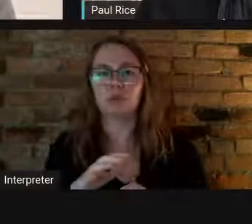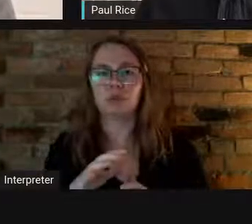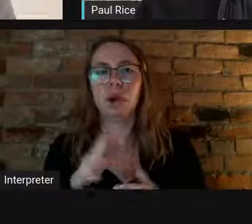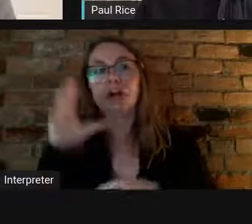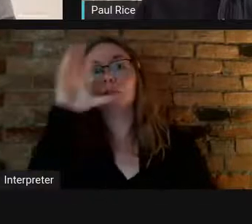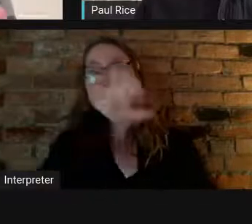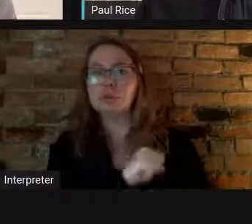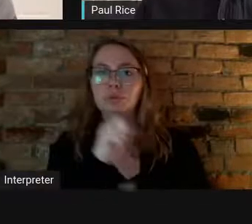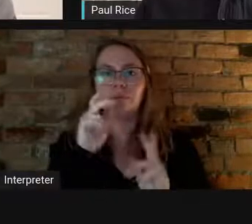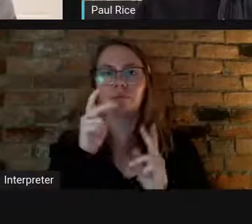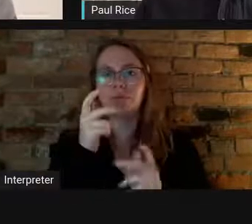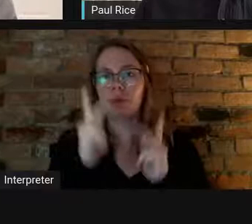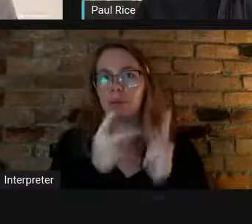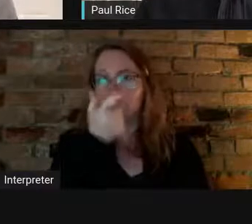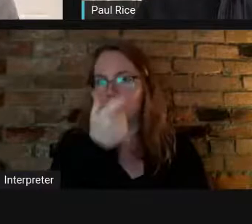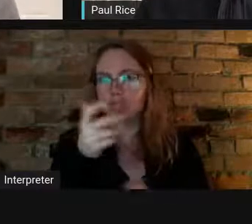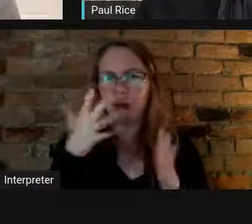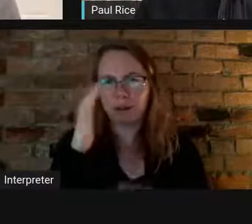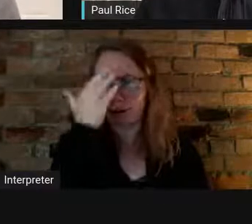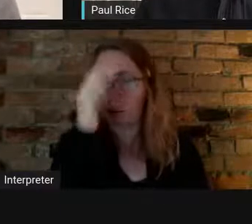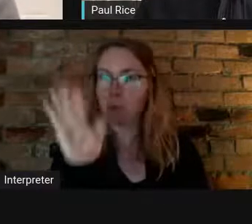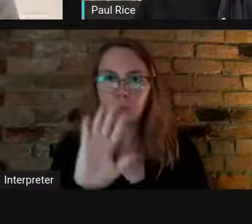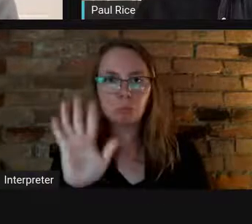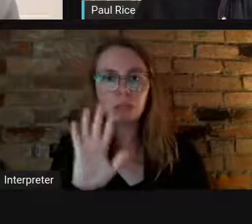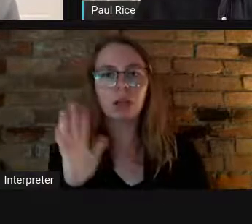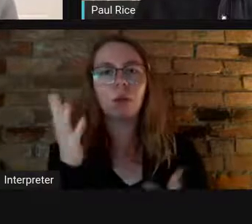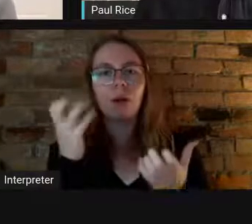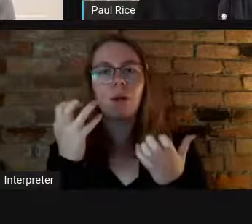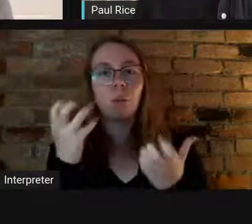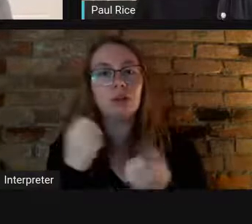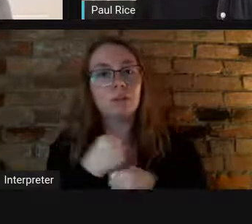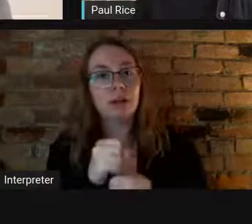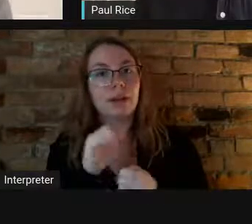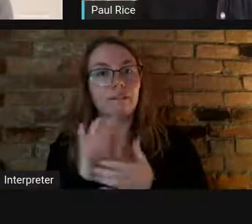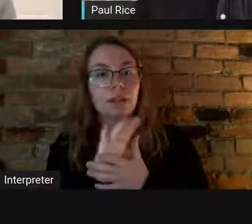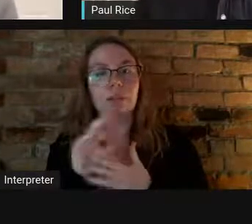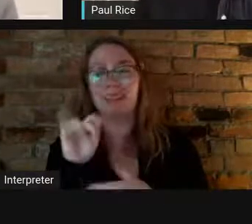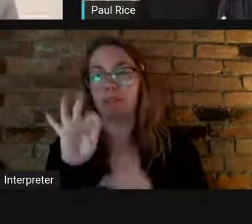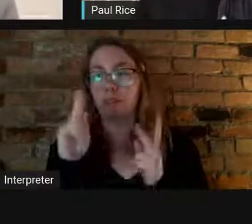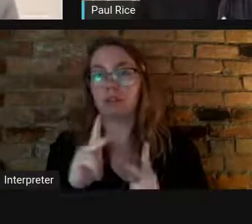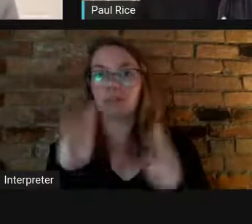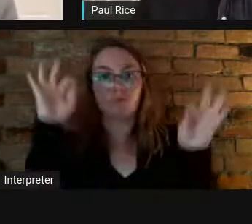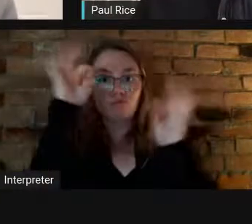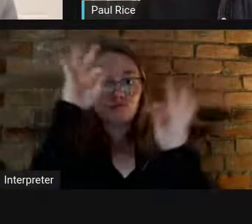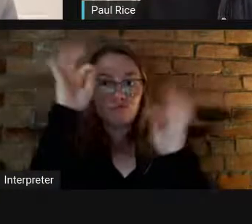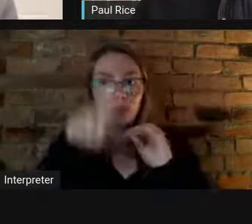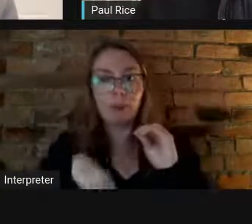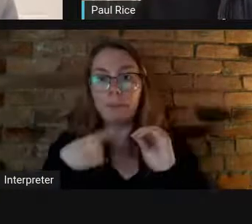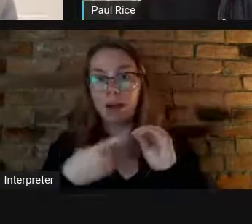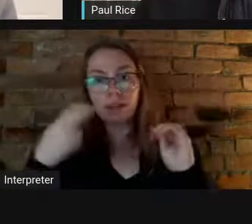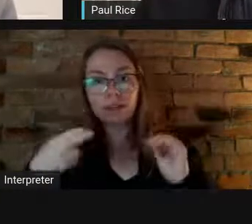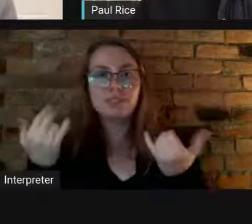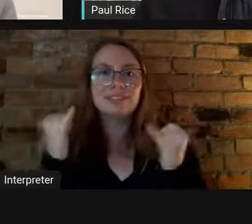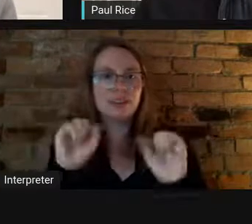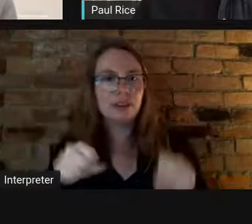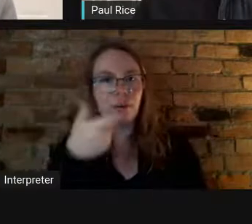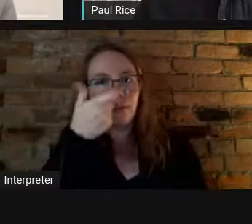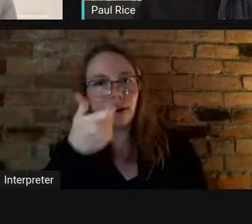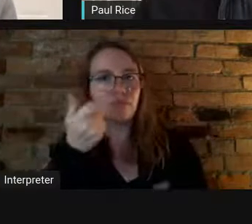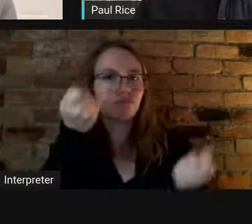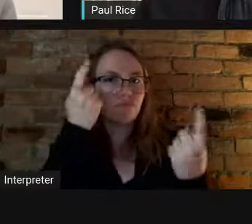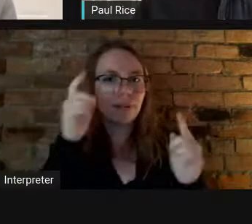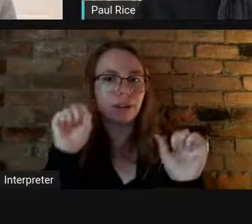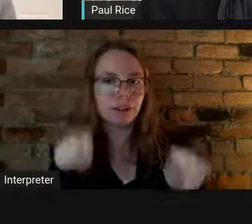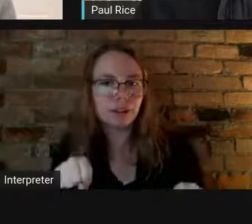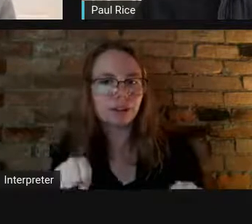certain things, because we wanted to make a film that someone who doesn't know anything about this history can tune in and watch it. And I think one of the things that